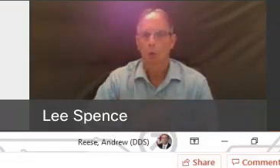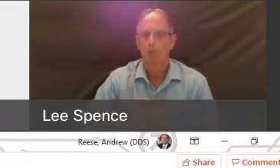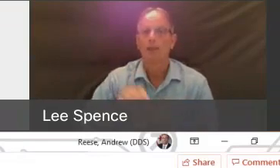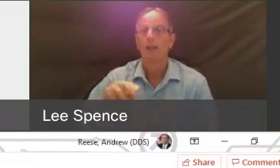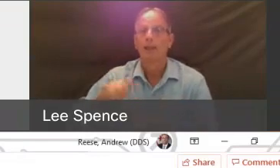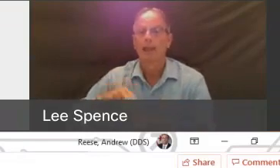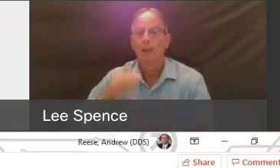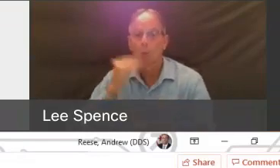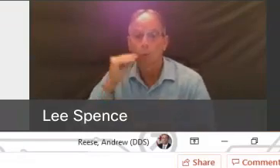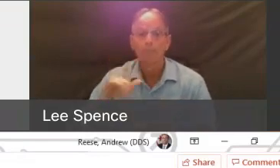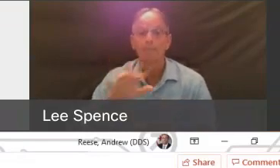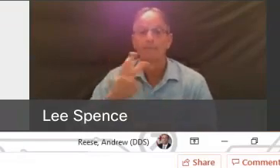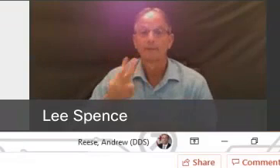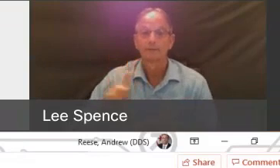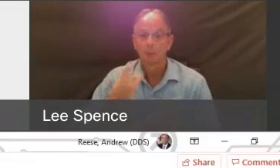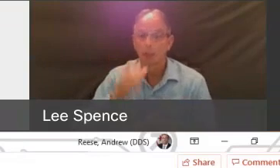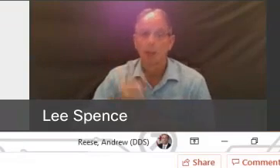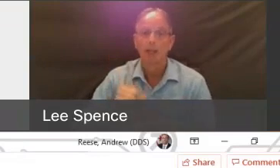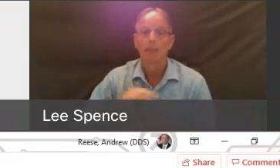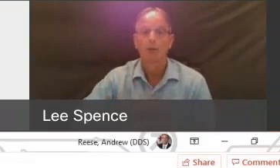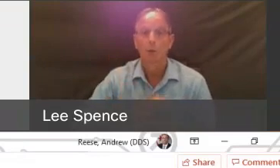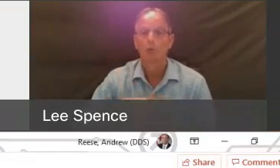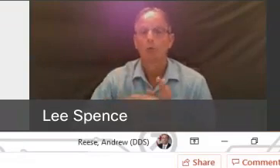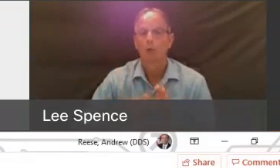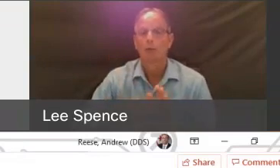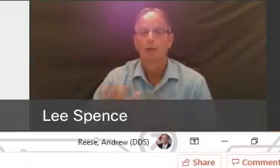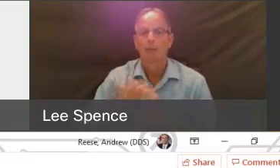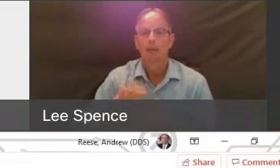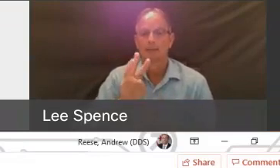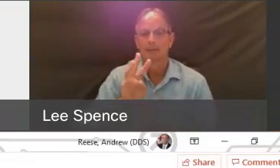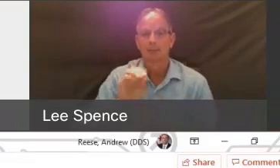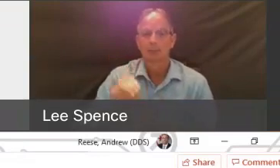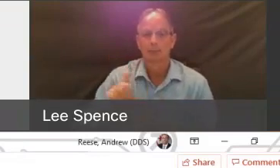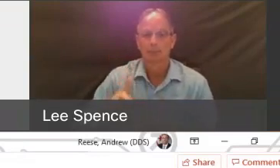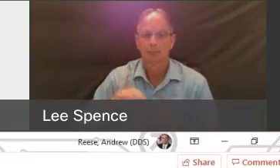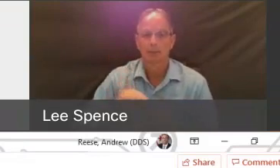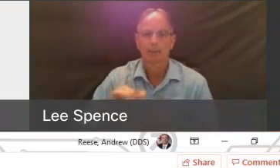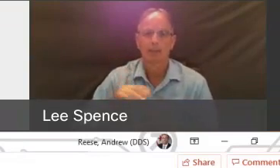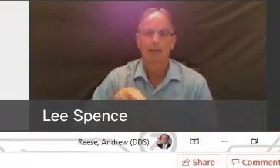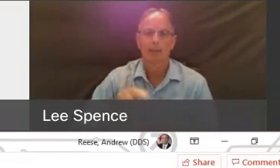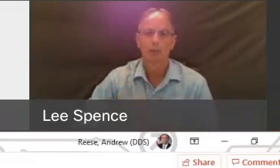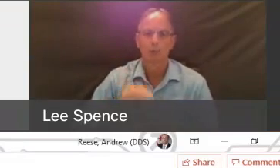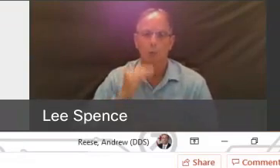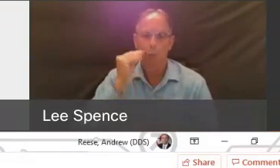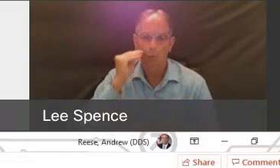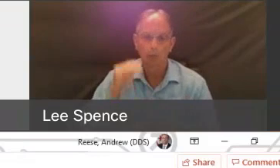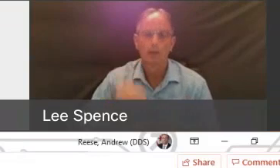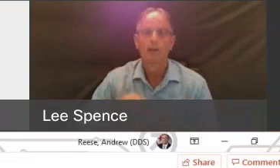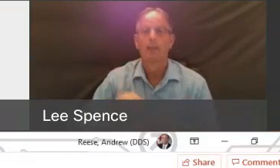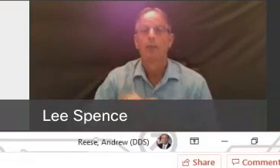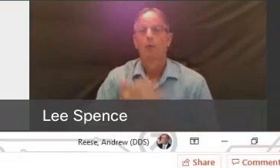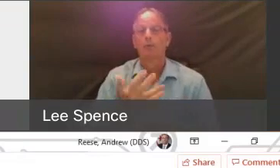the 56 people who contracted COVID represent about 6% of people in natural homes. Of those,